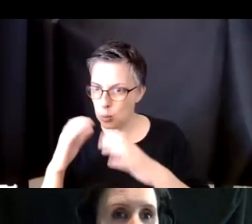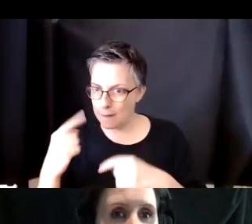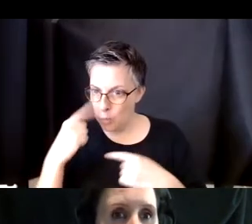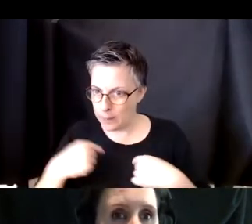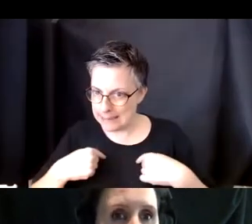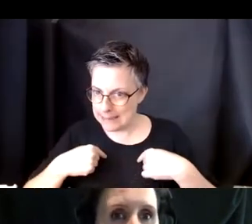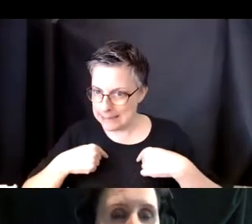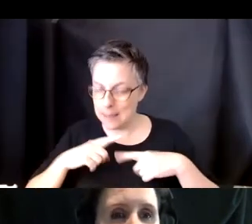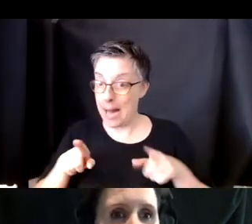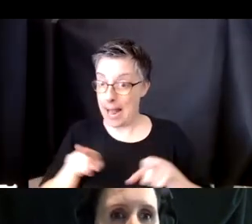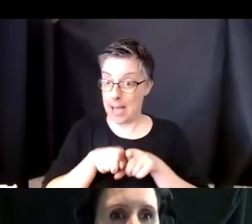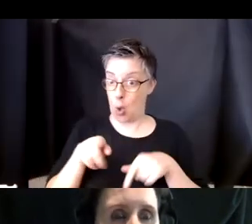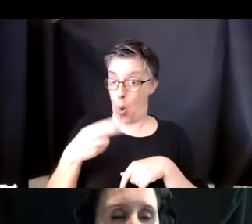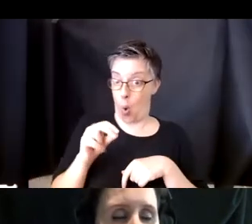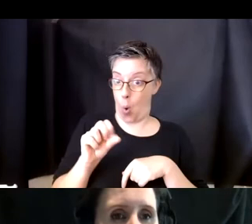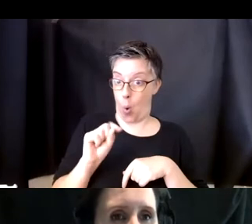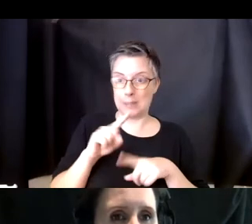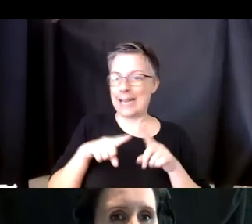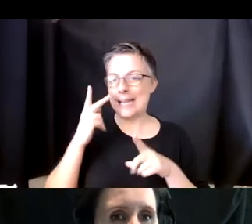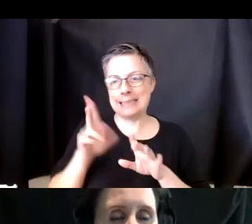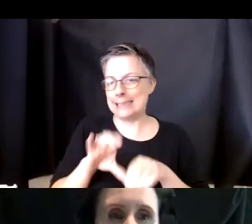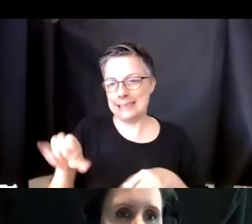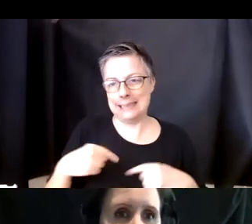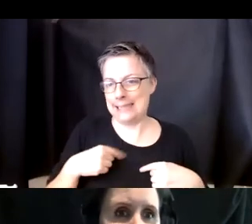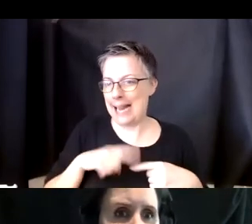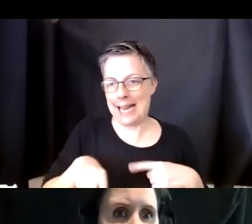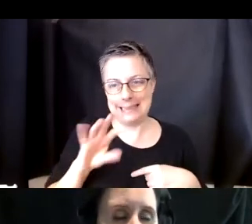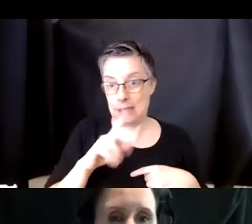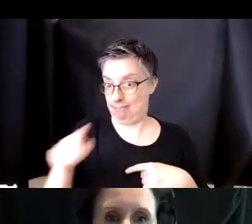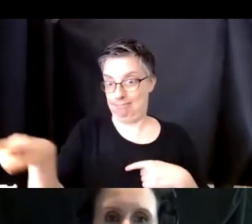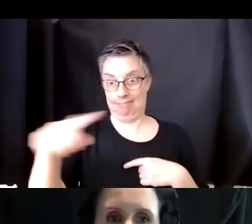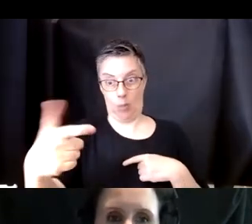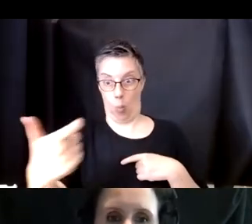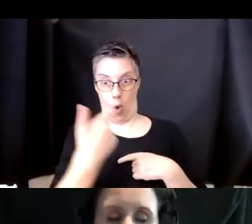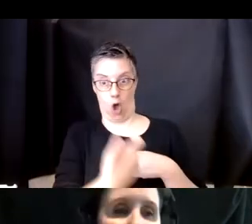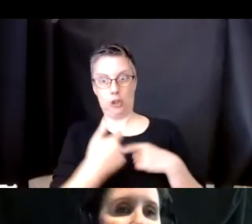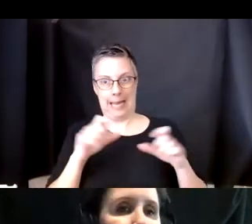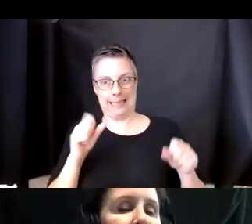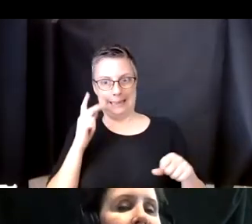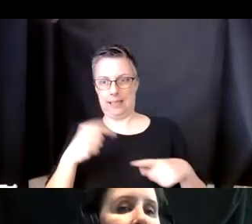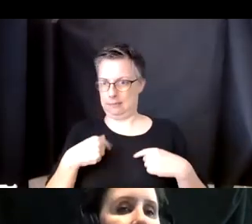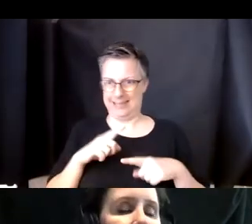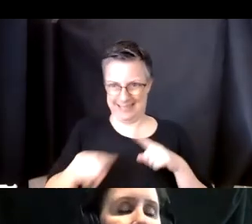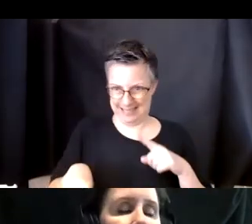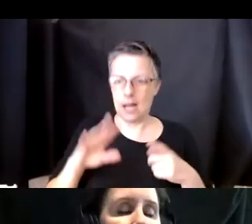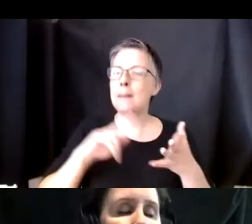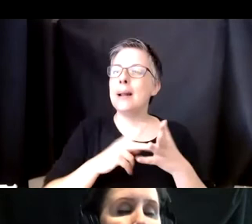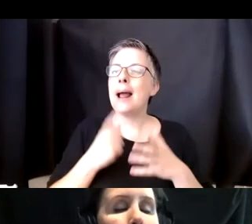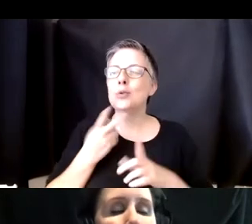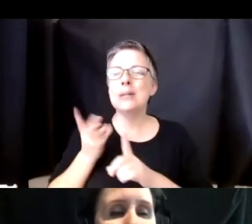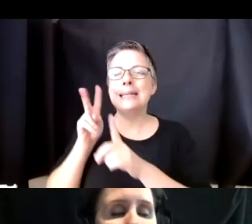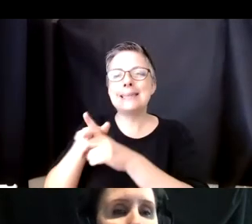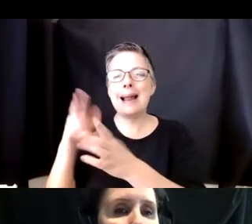But as the host, I was not able to see the closed caption icon even if everyone else did. So I had to reassign